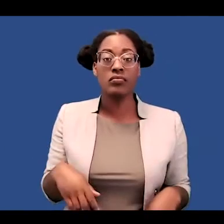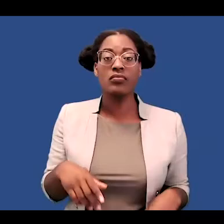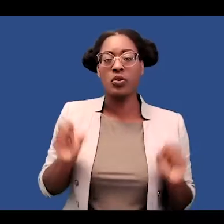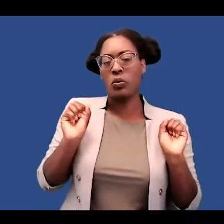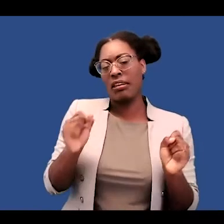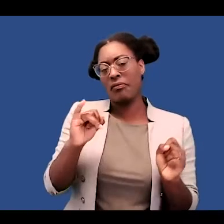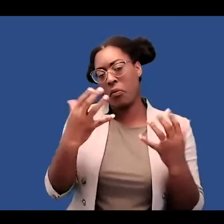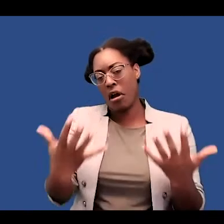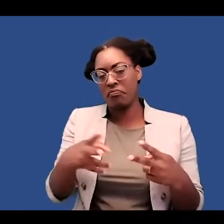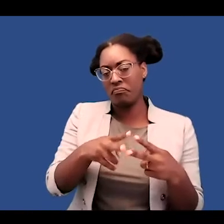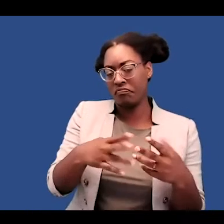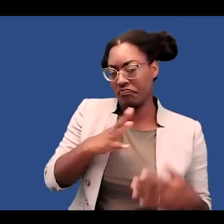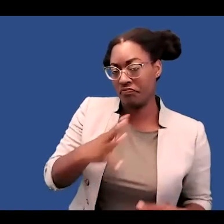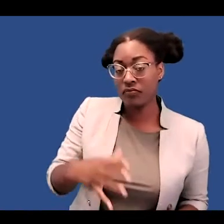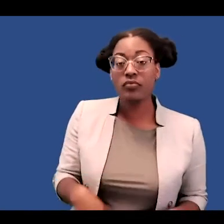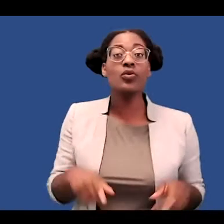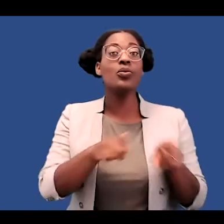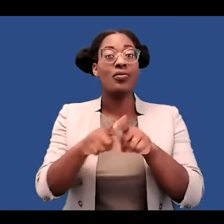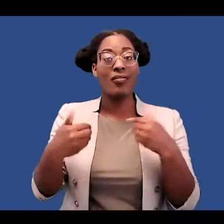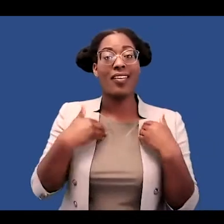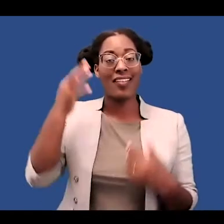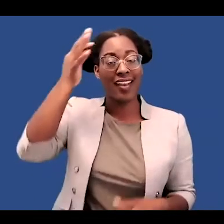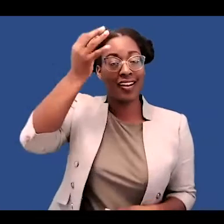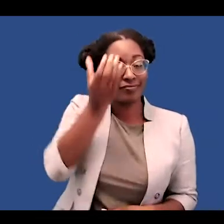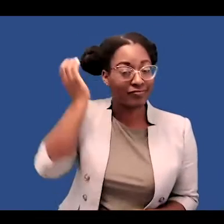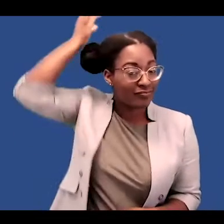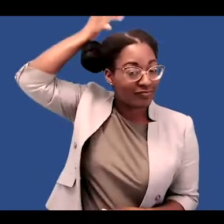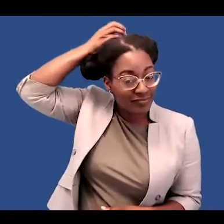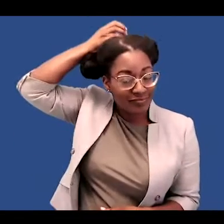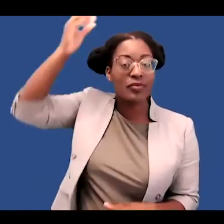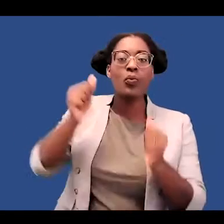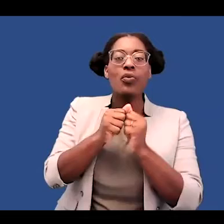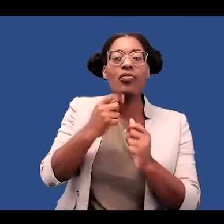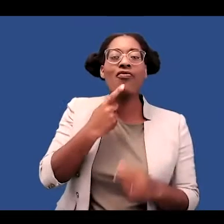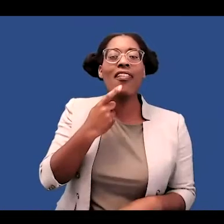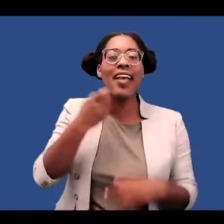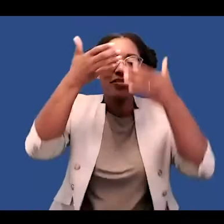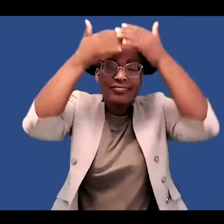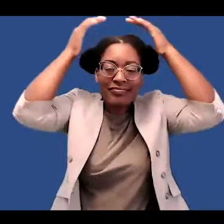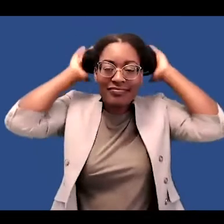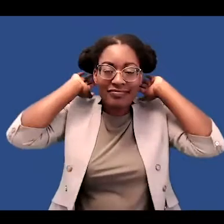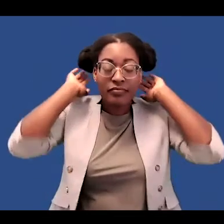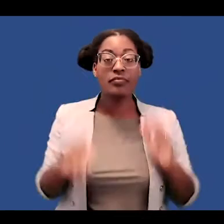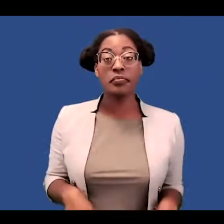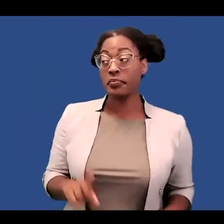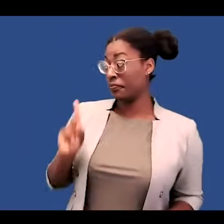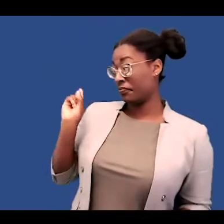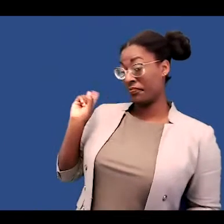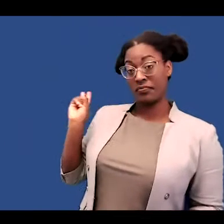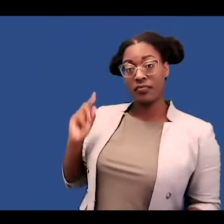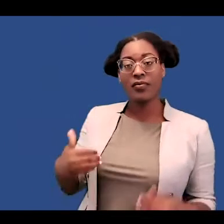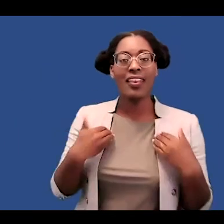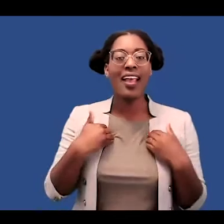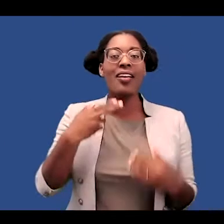red scarf. Behind me, I have mounted is a 2.5-pound weighted hula hoop in the colors of pink